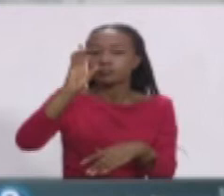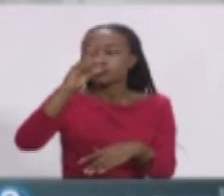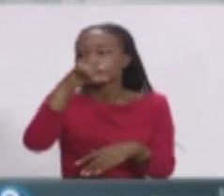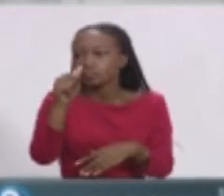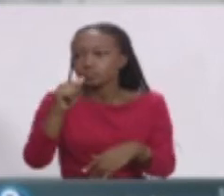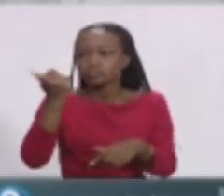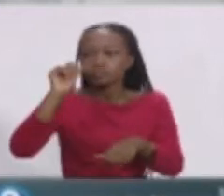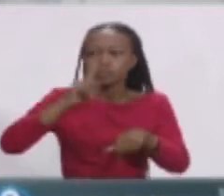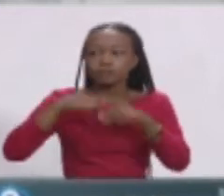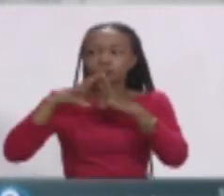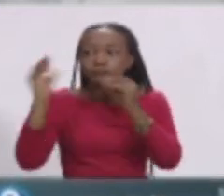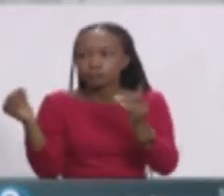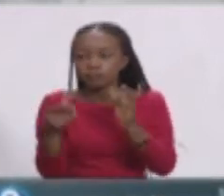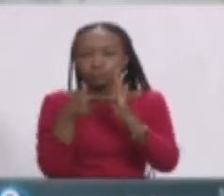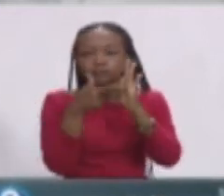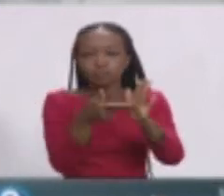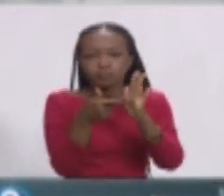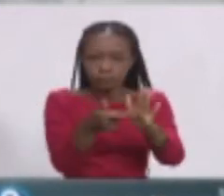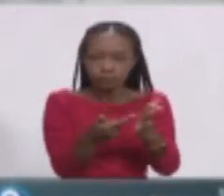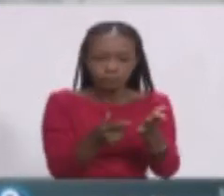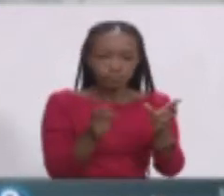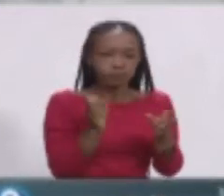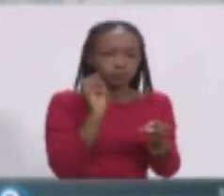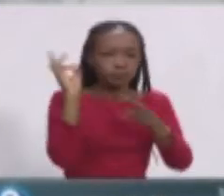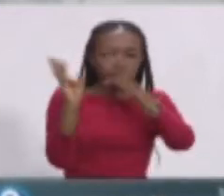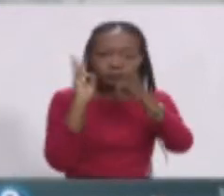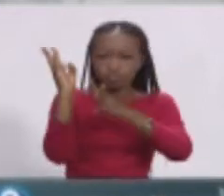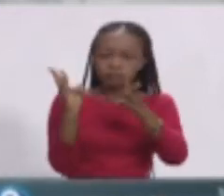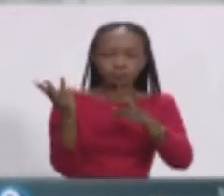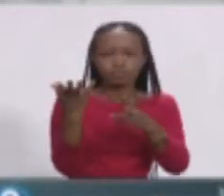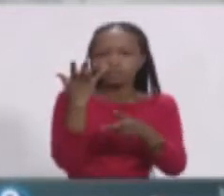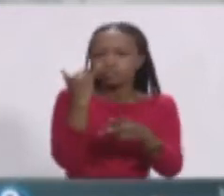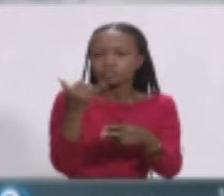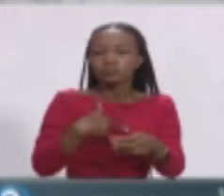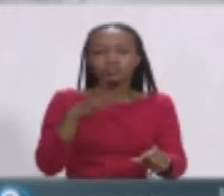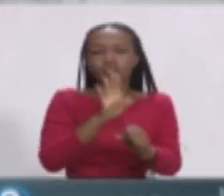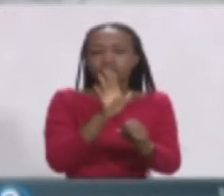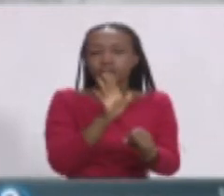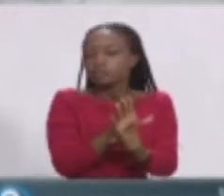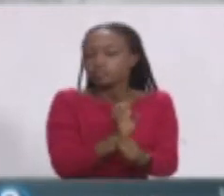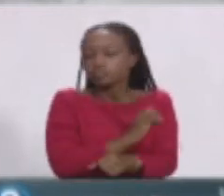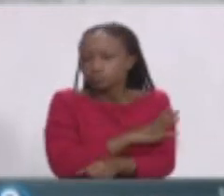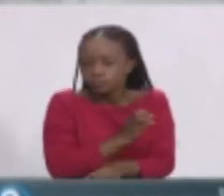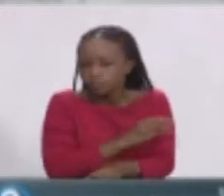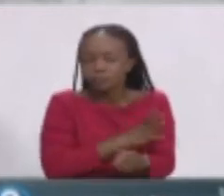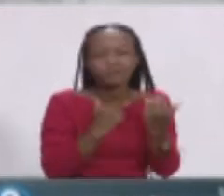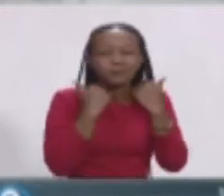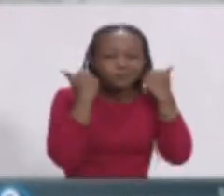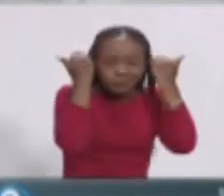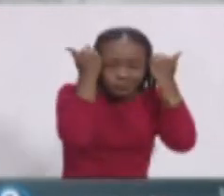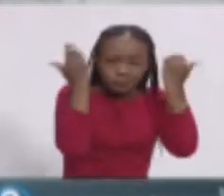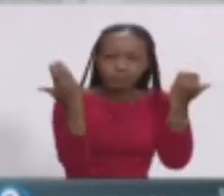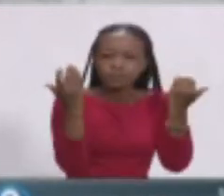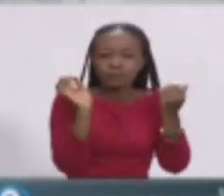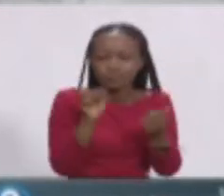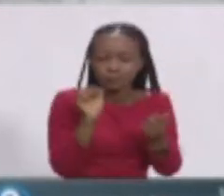to the social media, you raise your anxiety levels, and that can cause you a lot of anxiety and distress and stress. And stress can